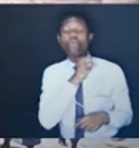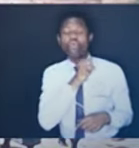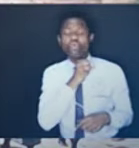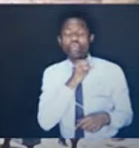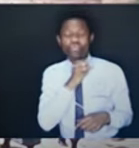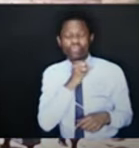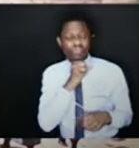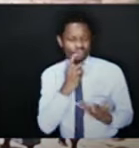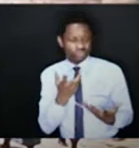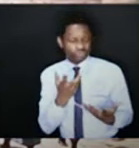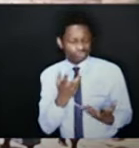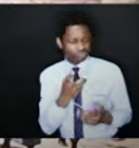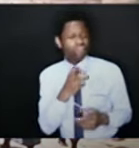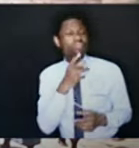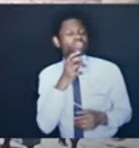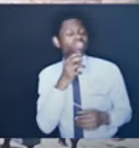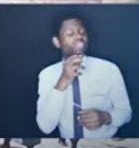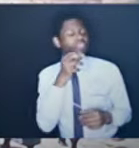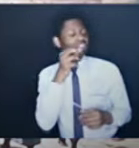The